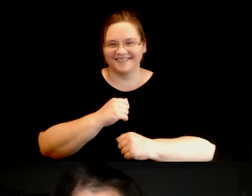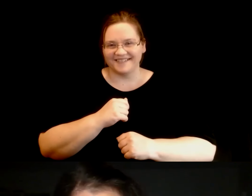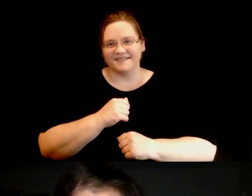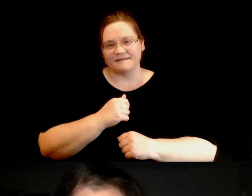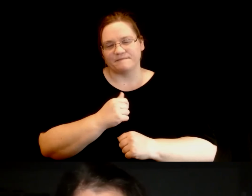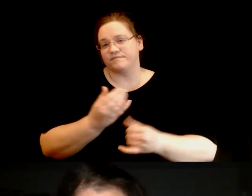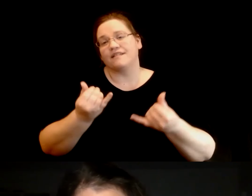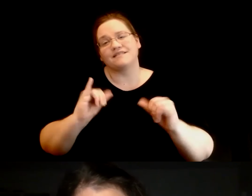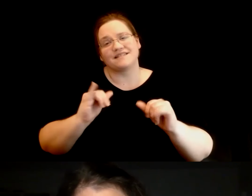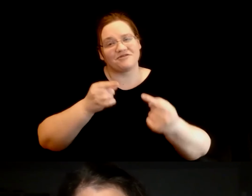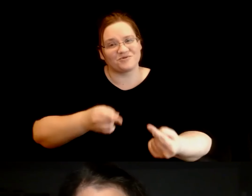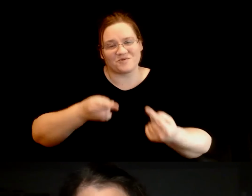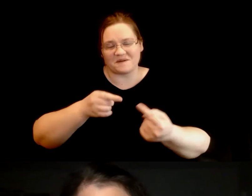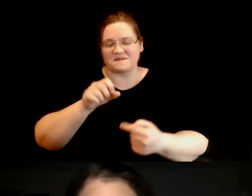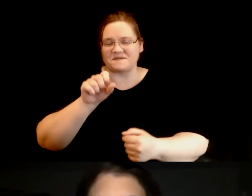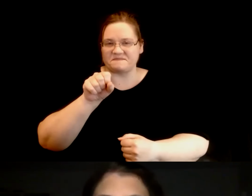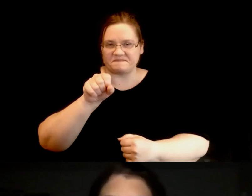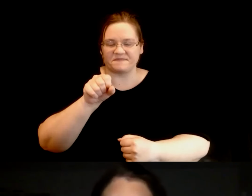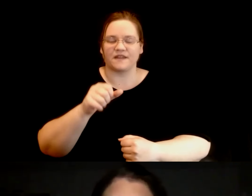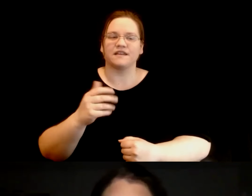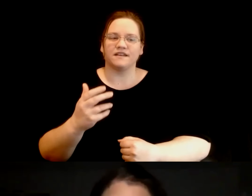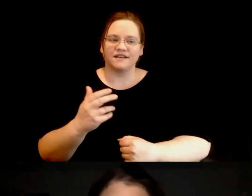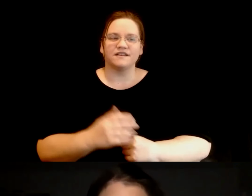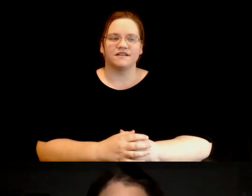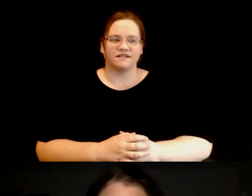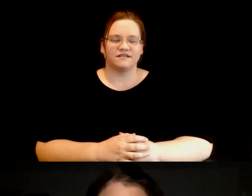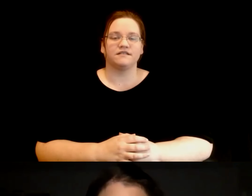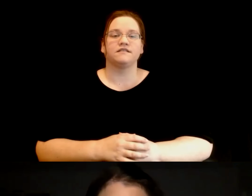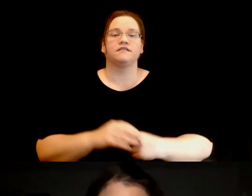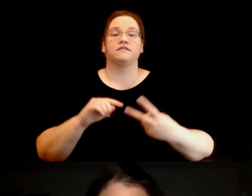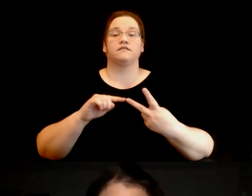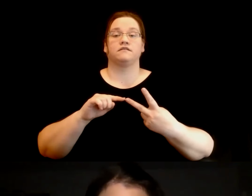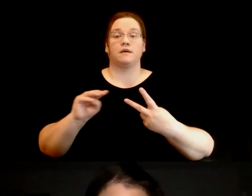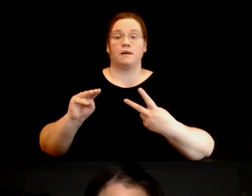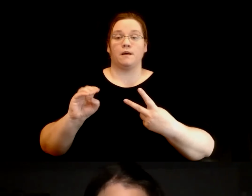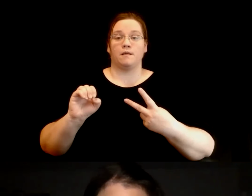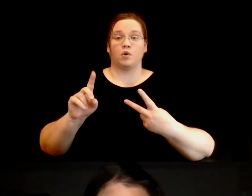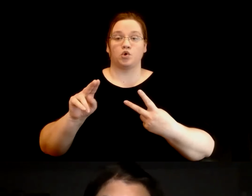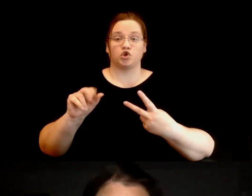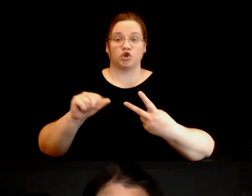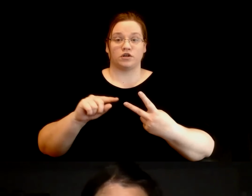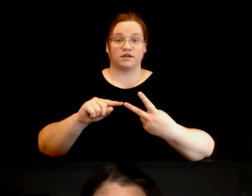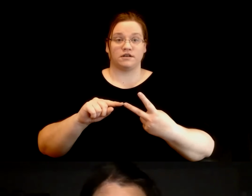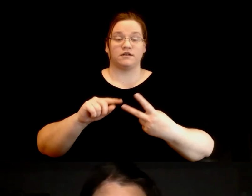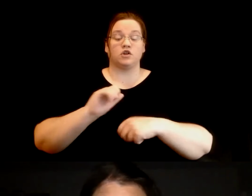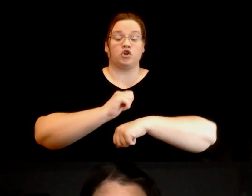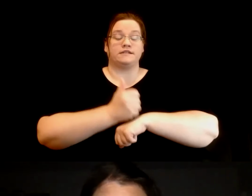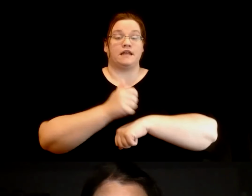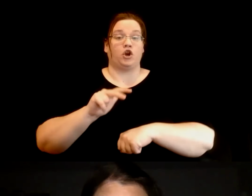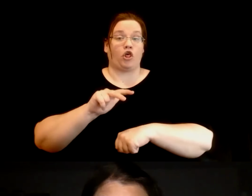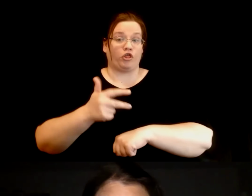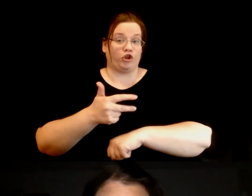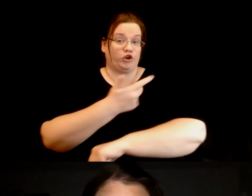still a struggle. So Moderna is actually, they're studying a 3rd dose for this age group right